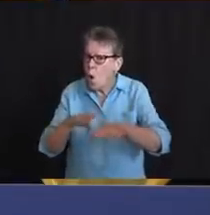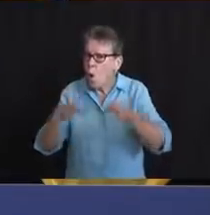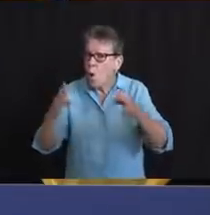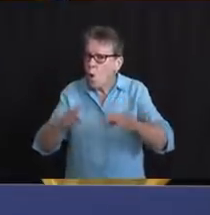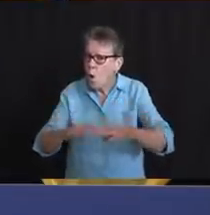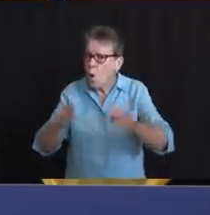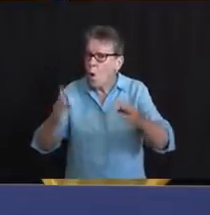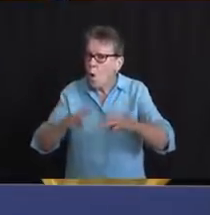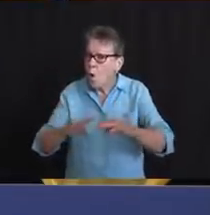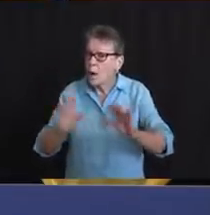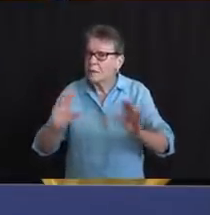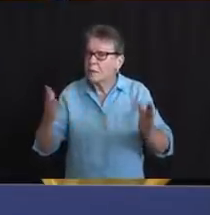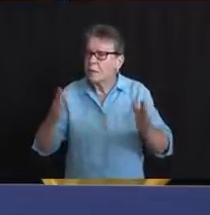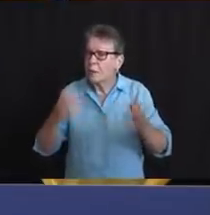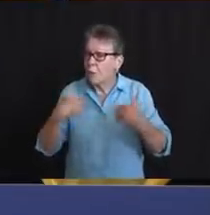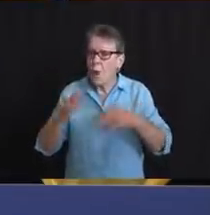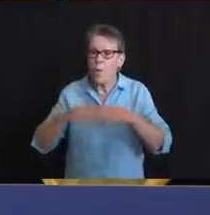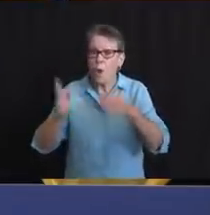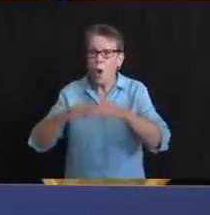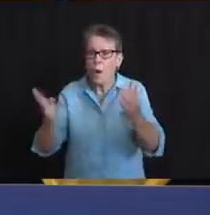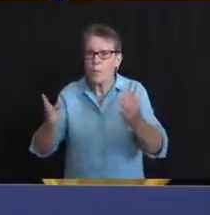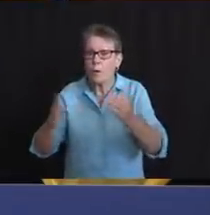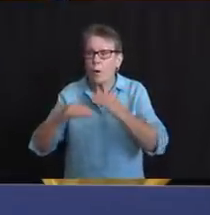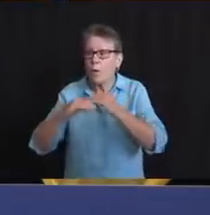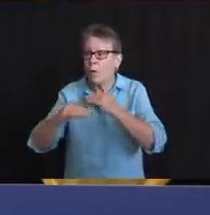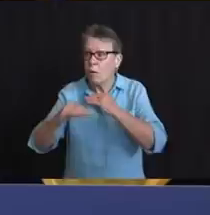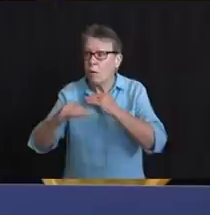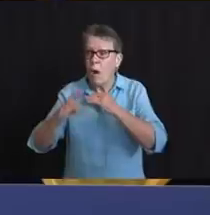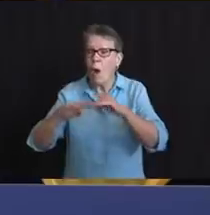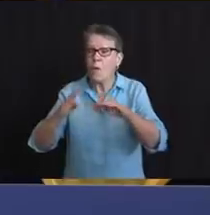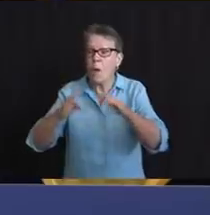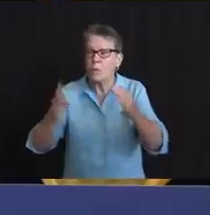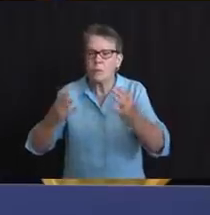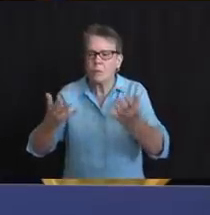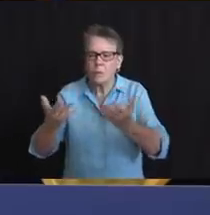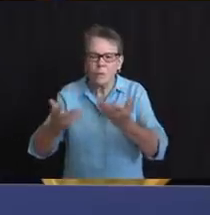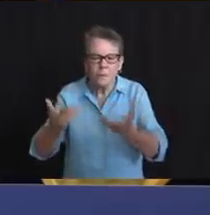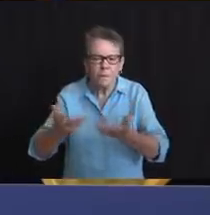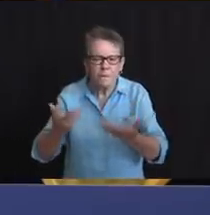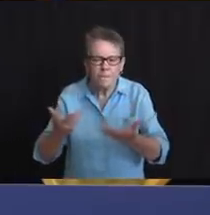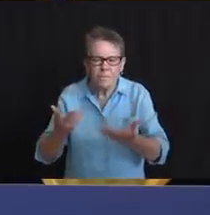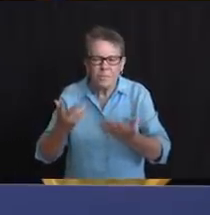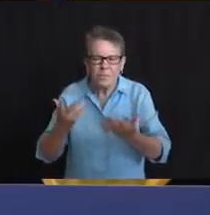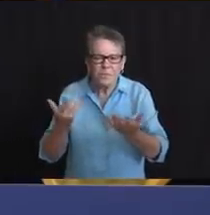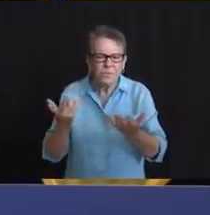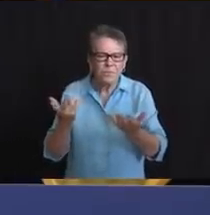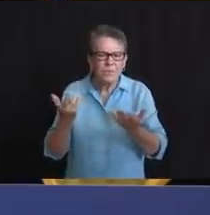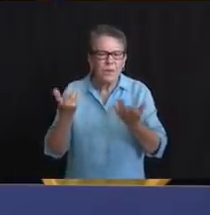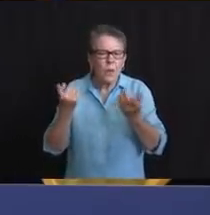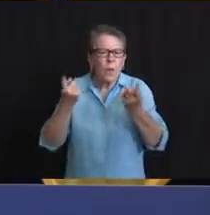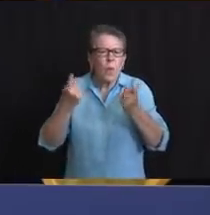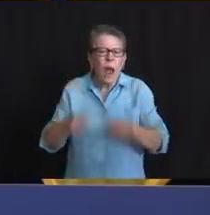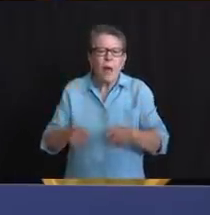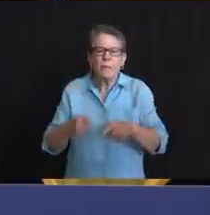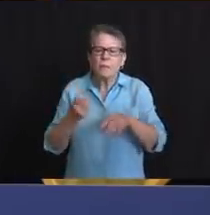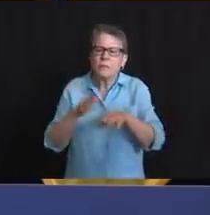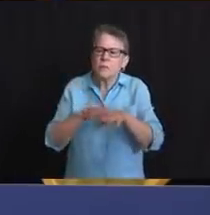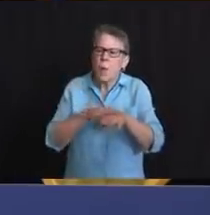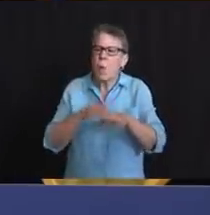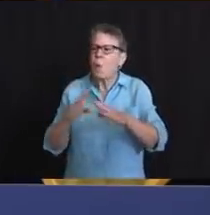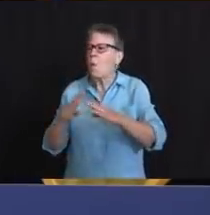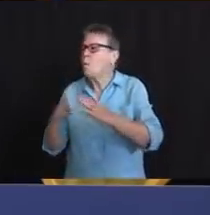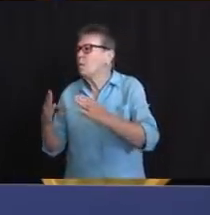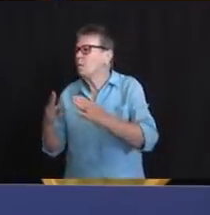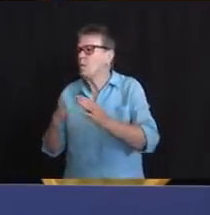rapid fire manner in just a number of weeks. What happened to sort of the dimmer analogy now that it seems to look more like a light switch?